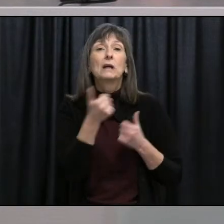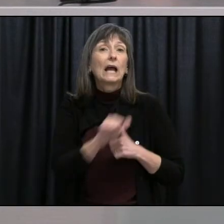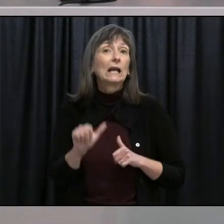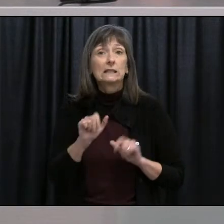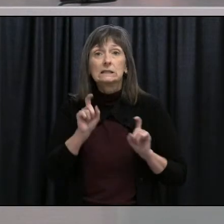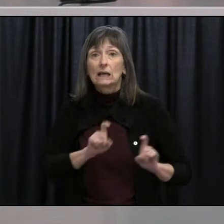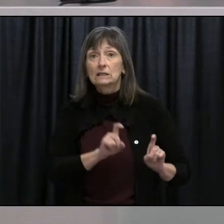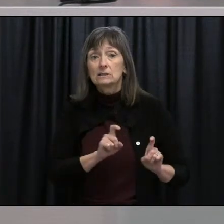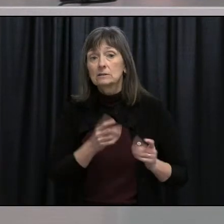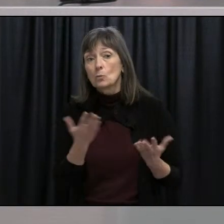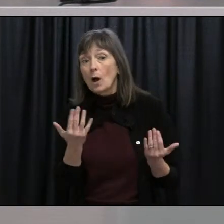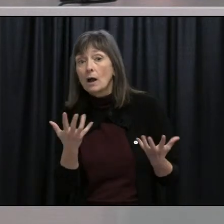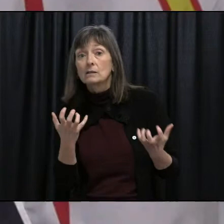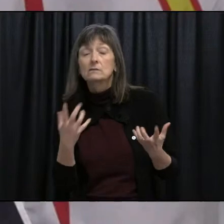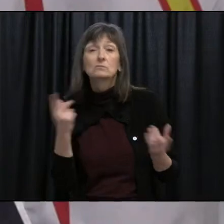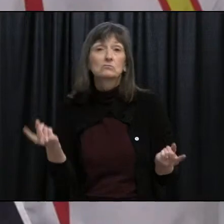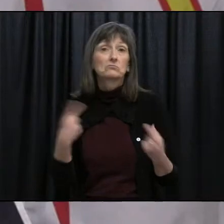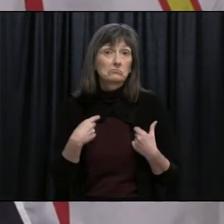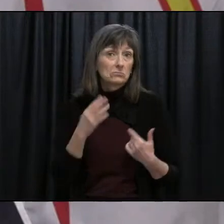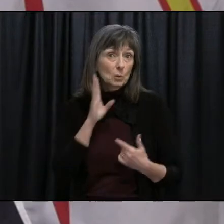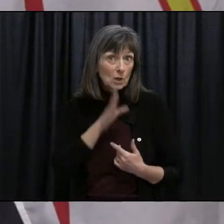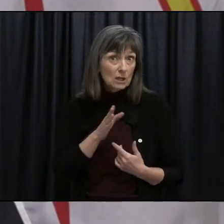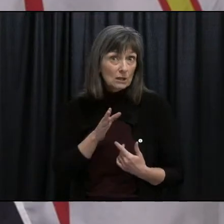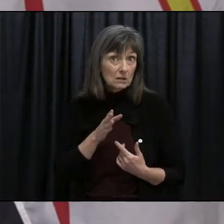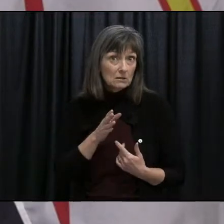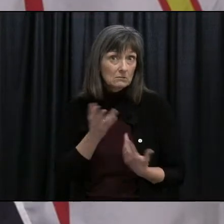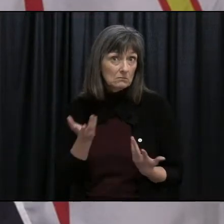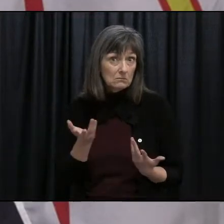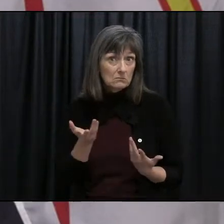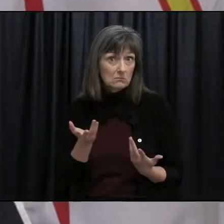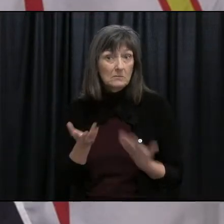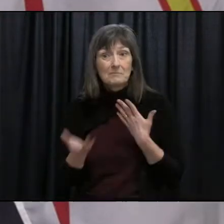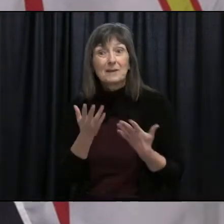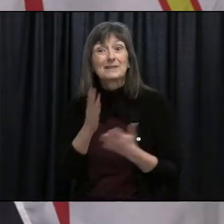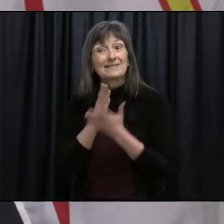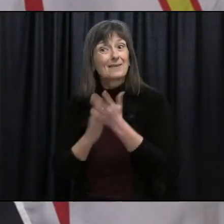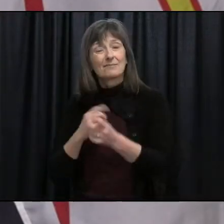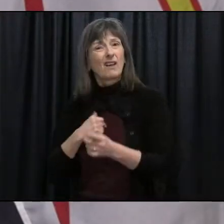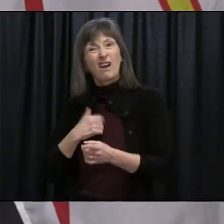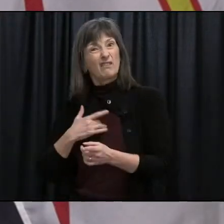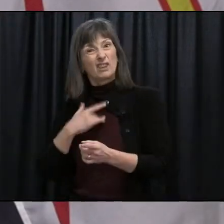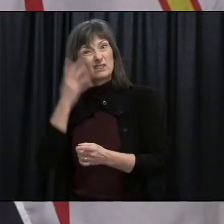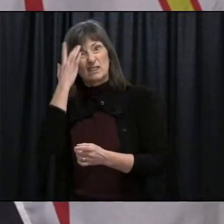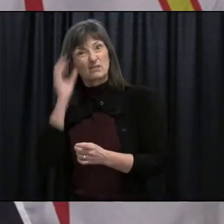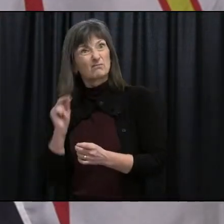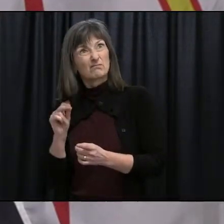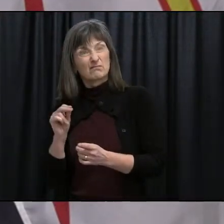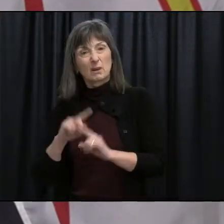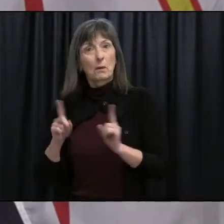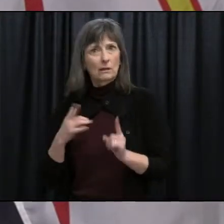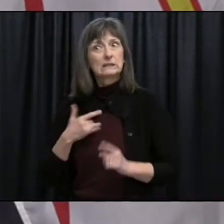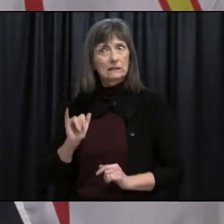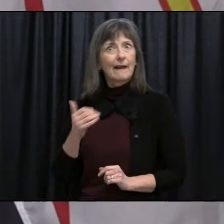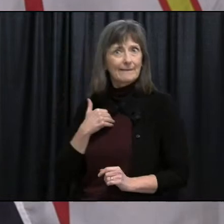asymptomatic? So we're certainly looking at a testing strategy going forward for how we're going